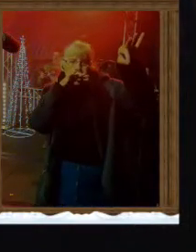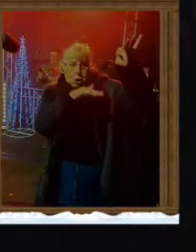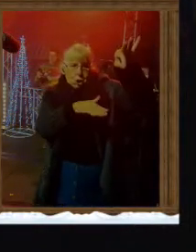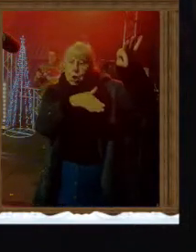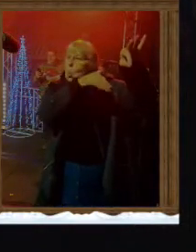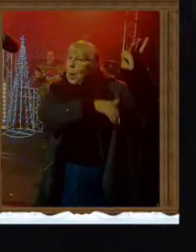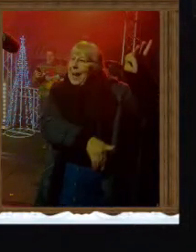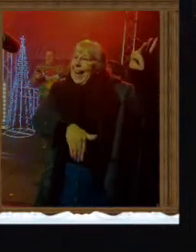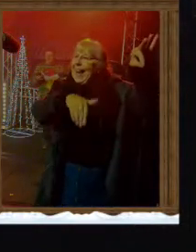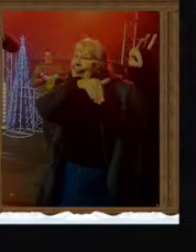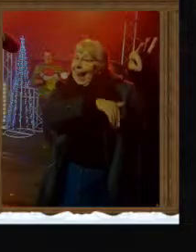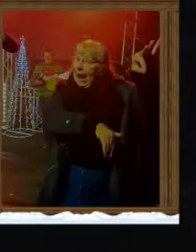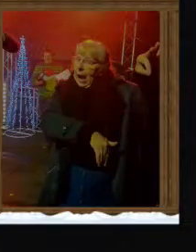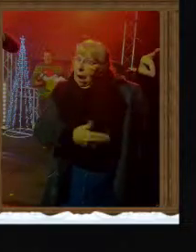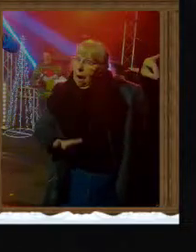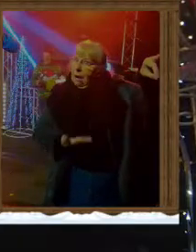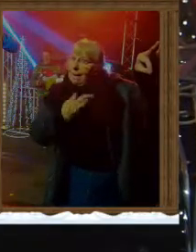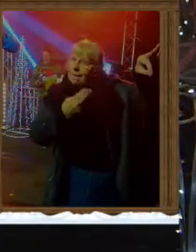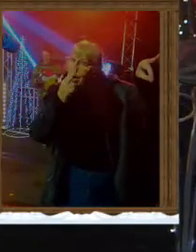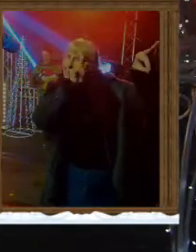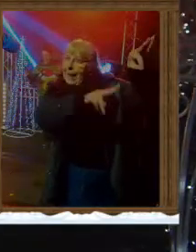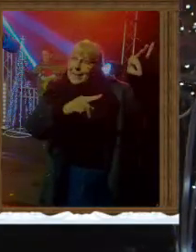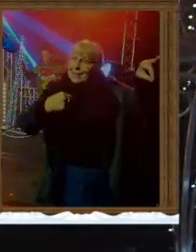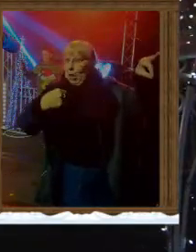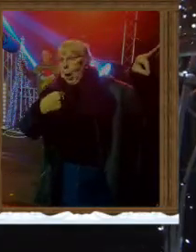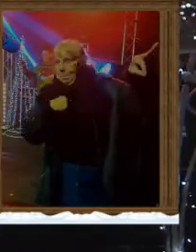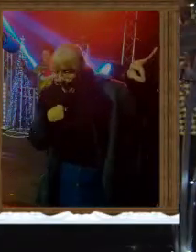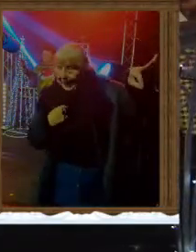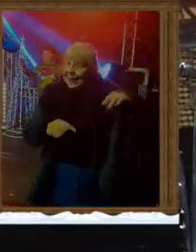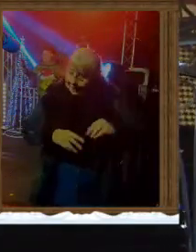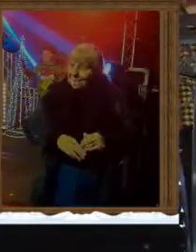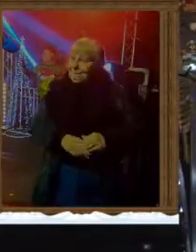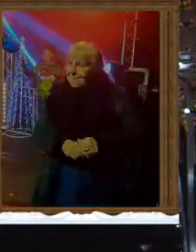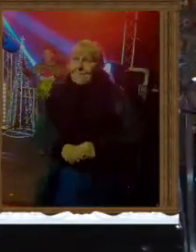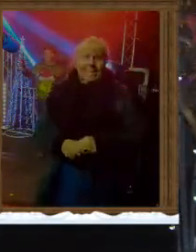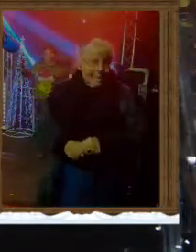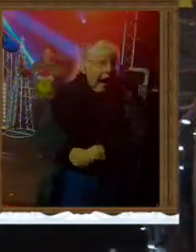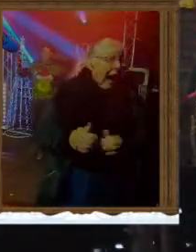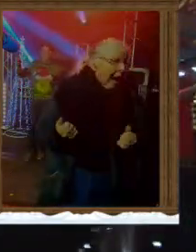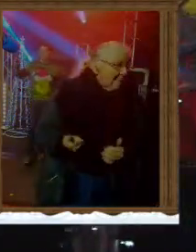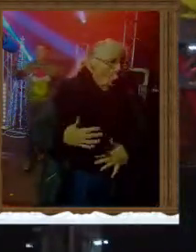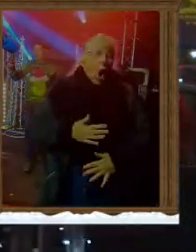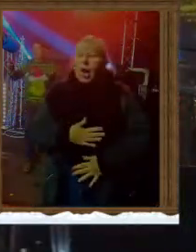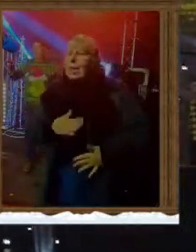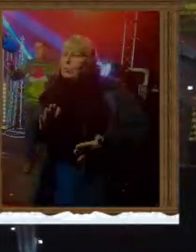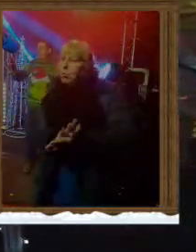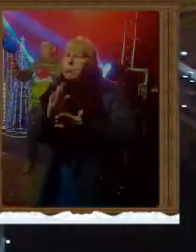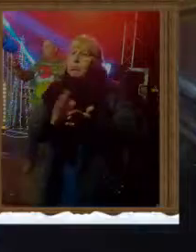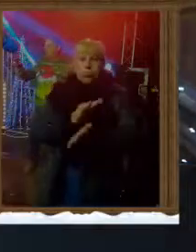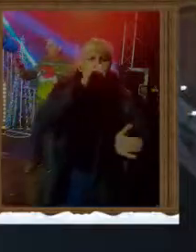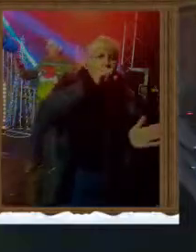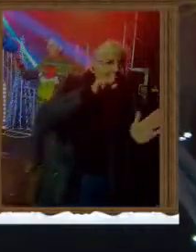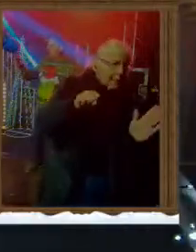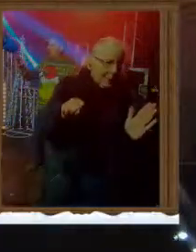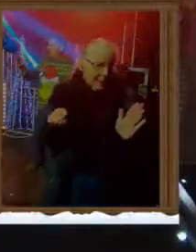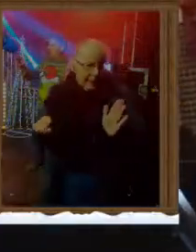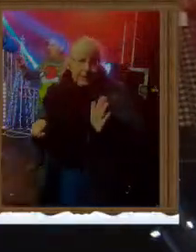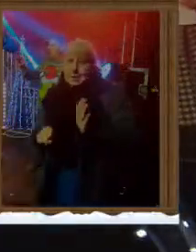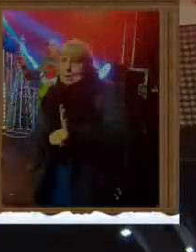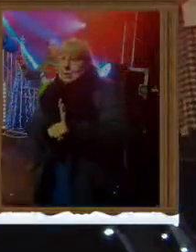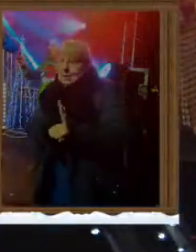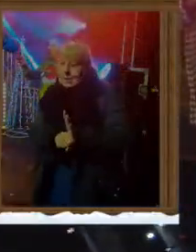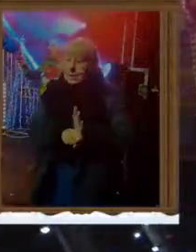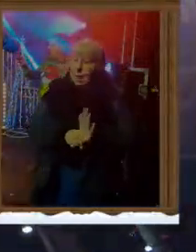Somebody waits for you, kiss her once for me. Have a holly jolly